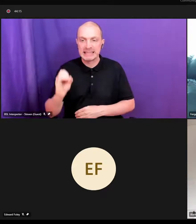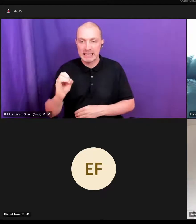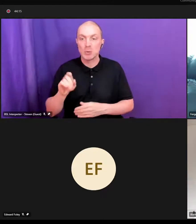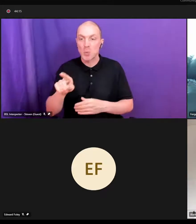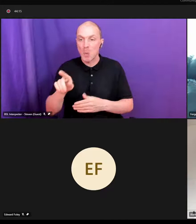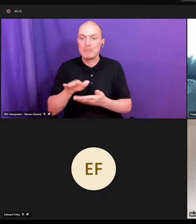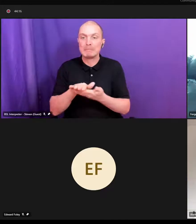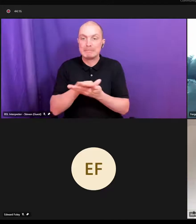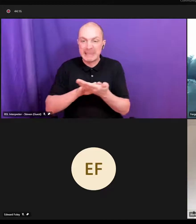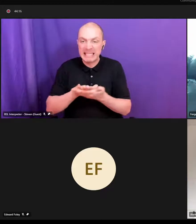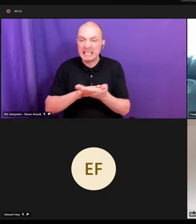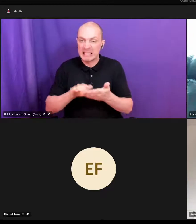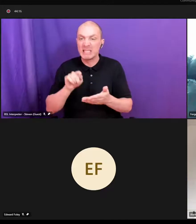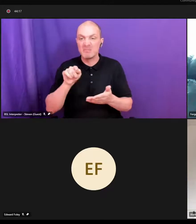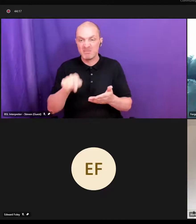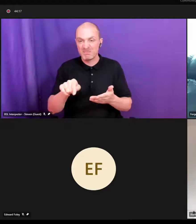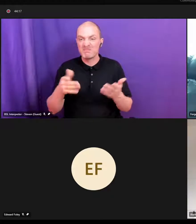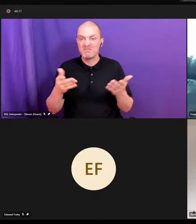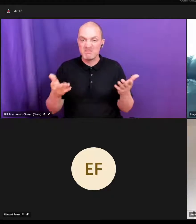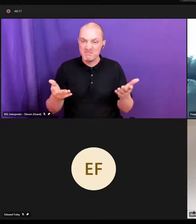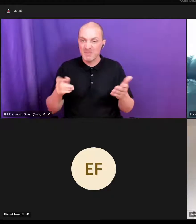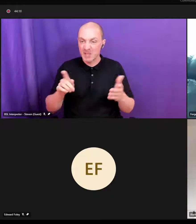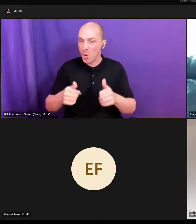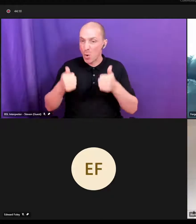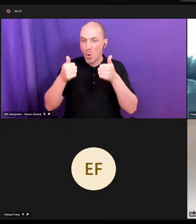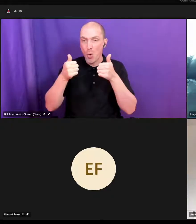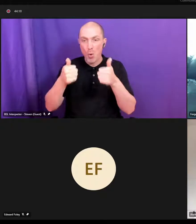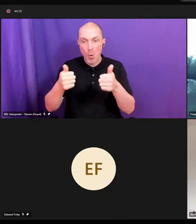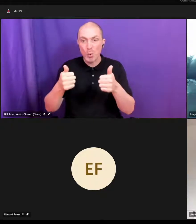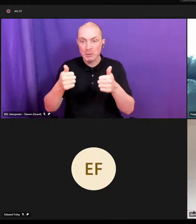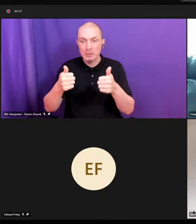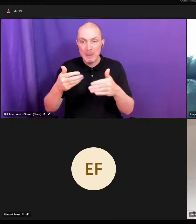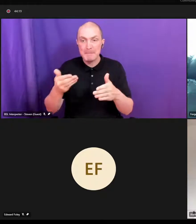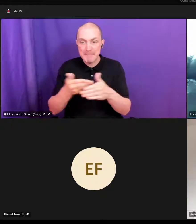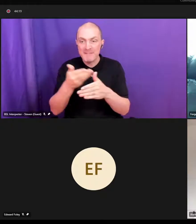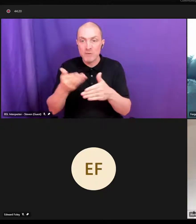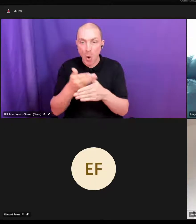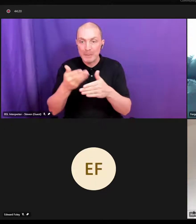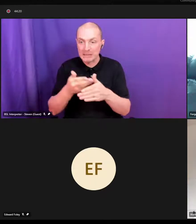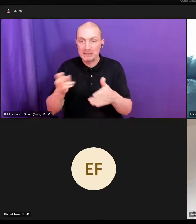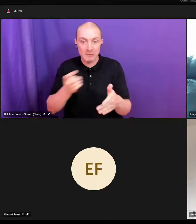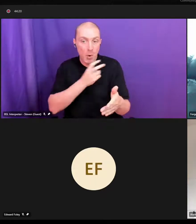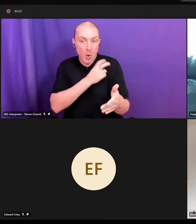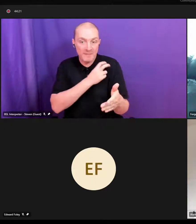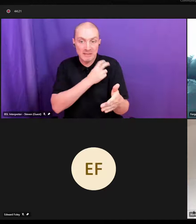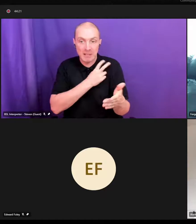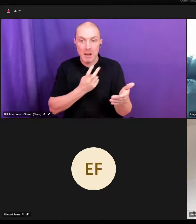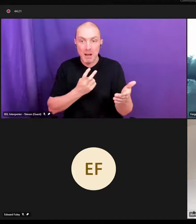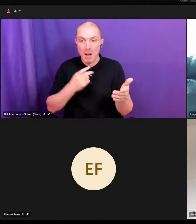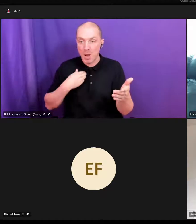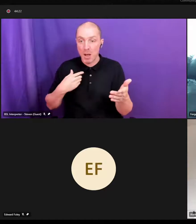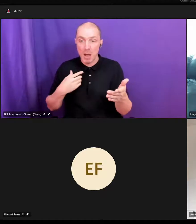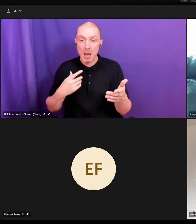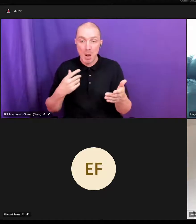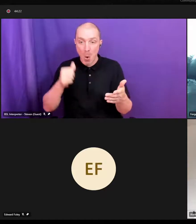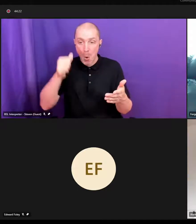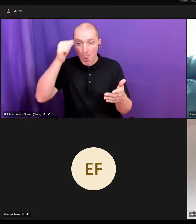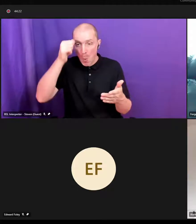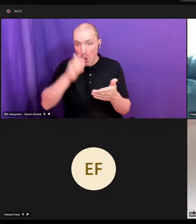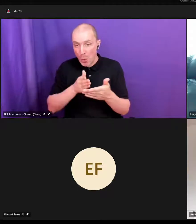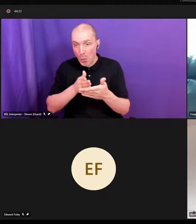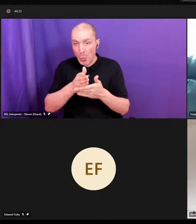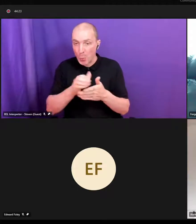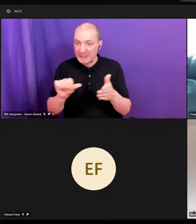would suggest that's a pretty good performance by the officers, particularly during a difficult year, and